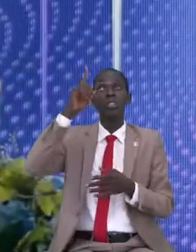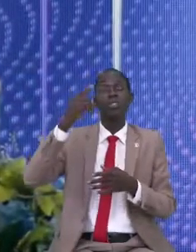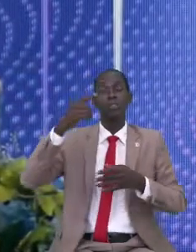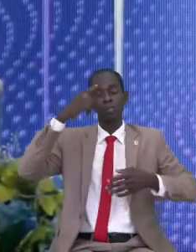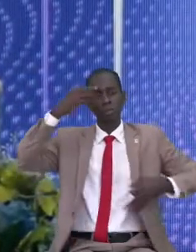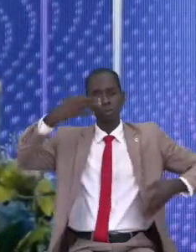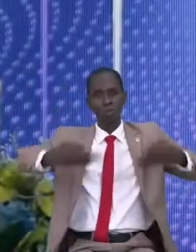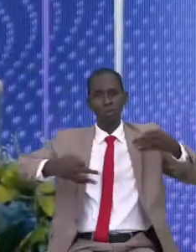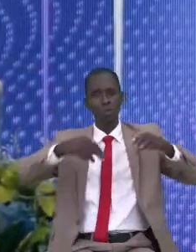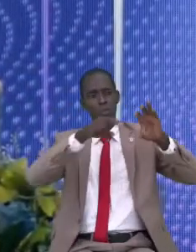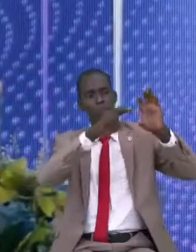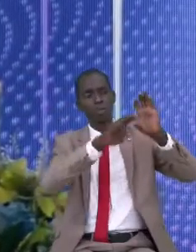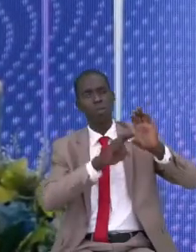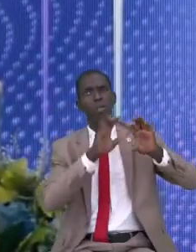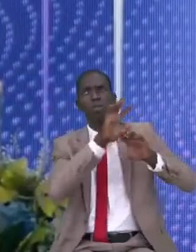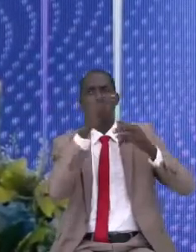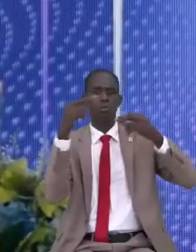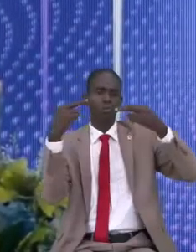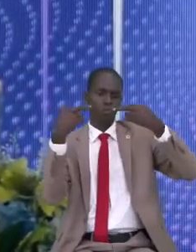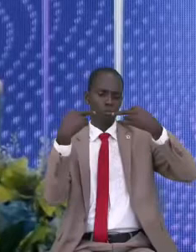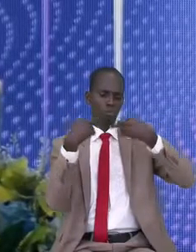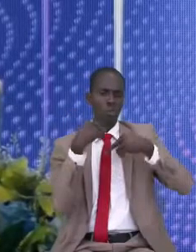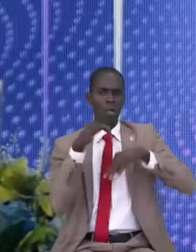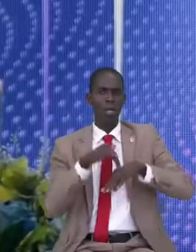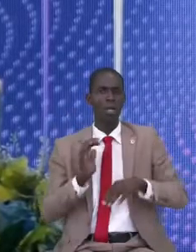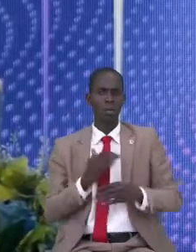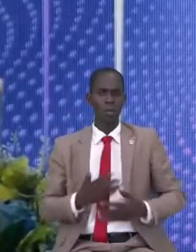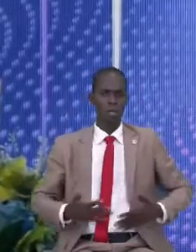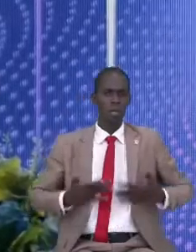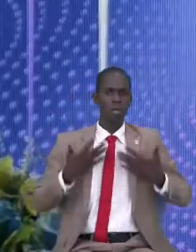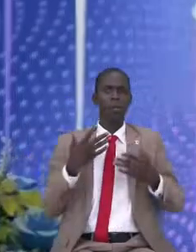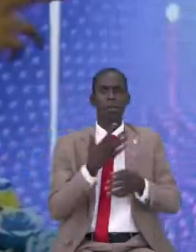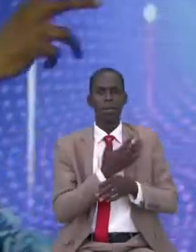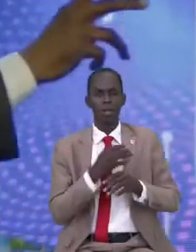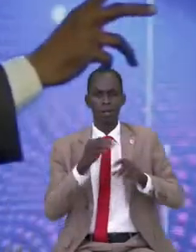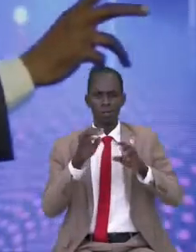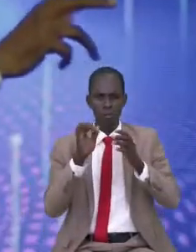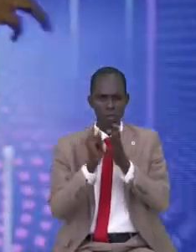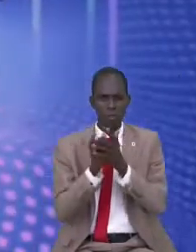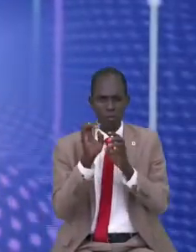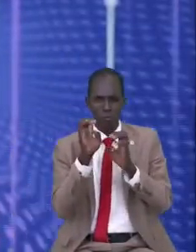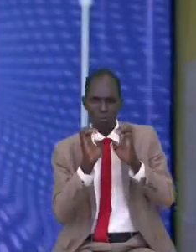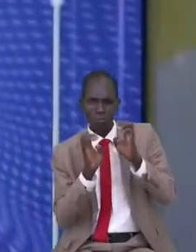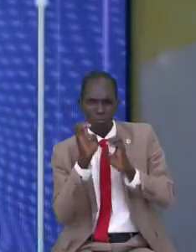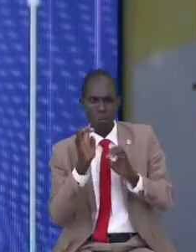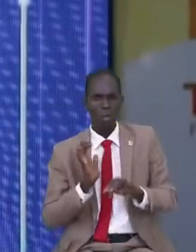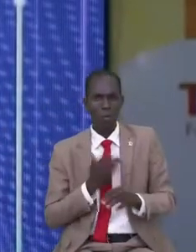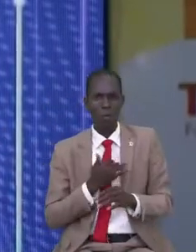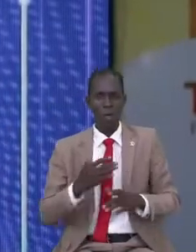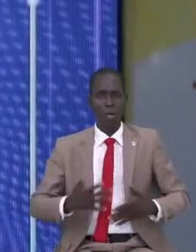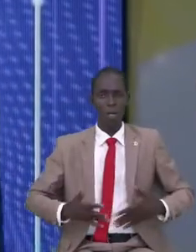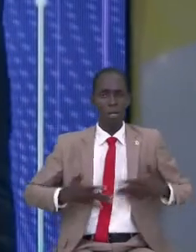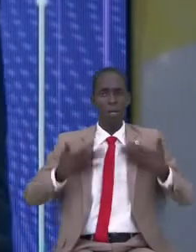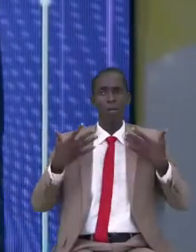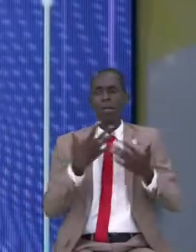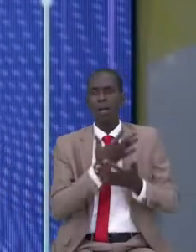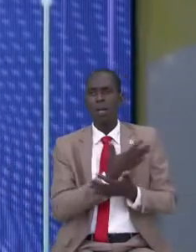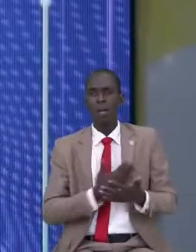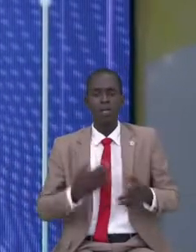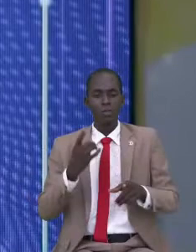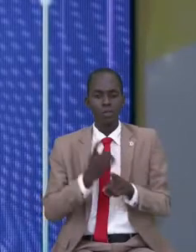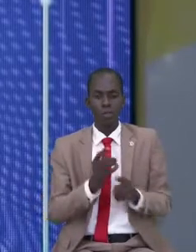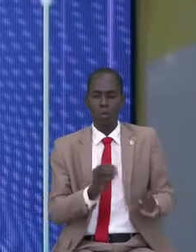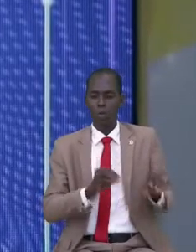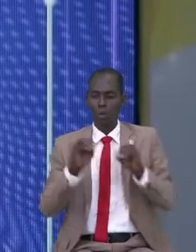our lives, and he evaluates our lives, and he places everything on the scale